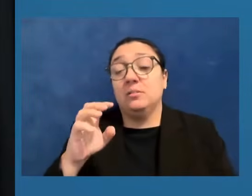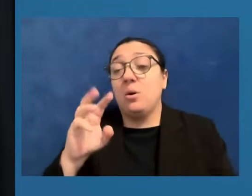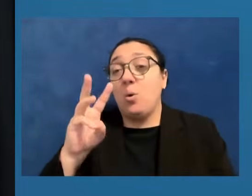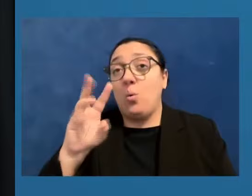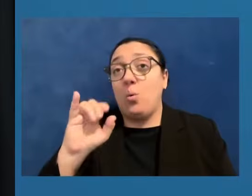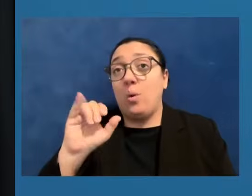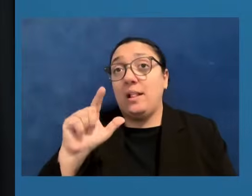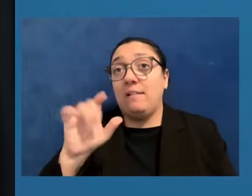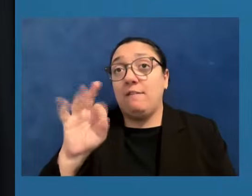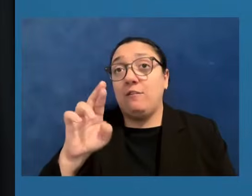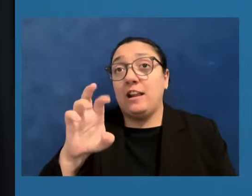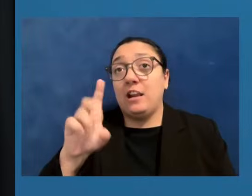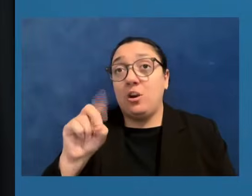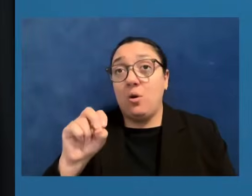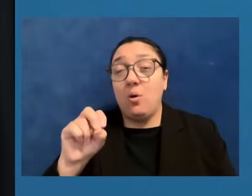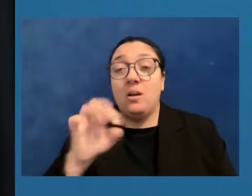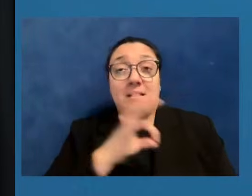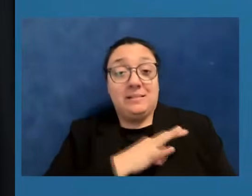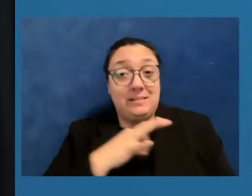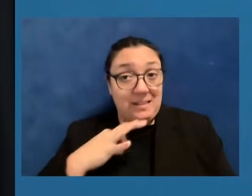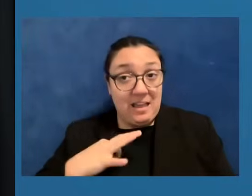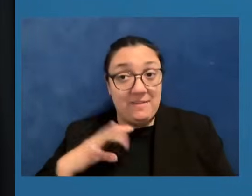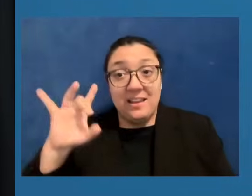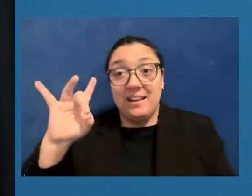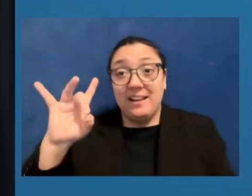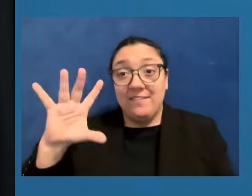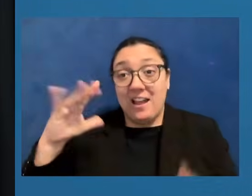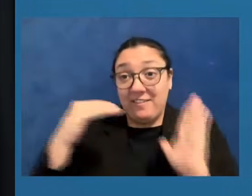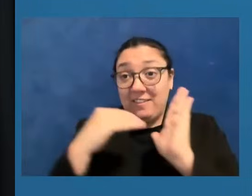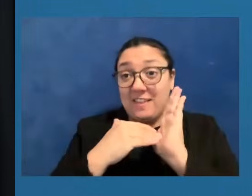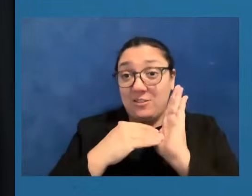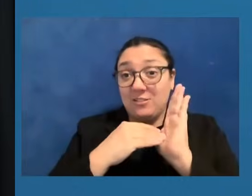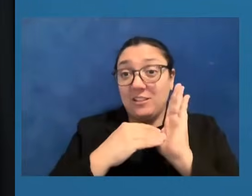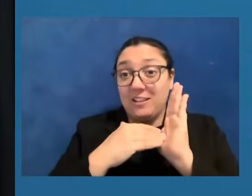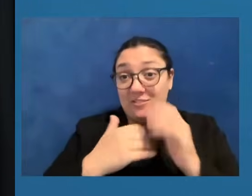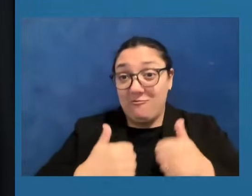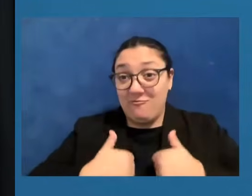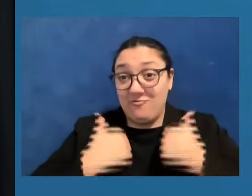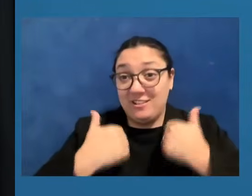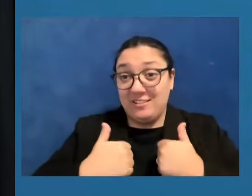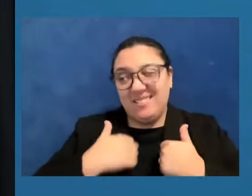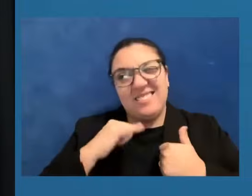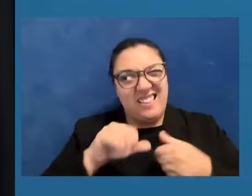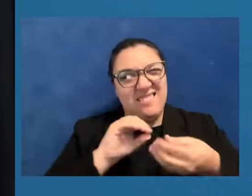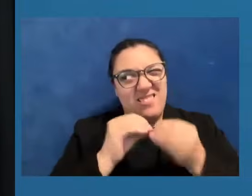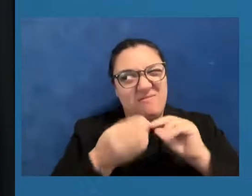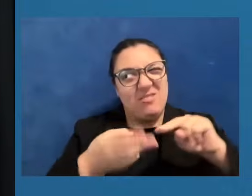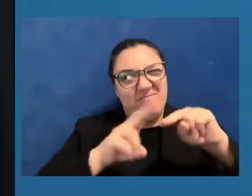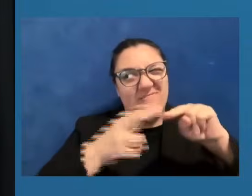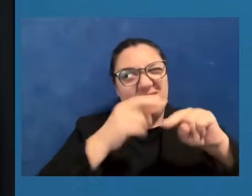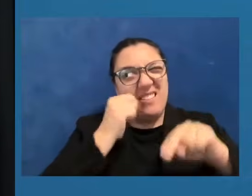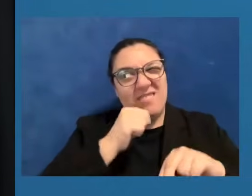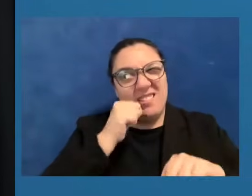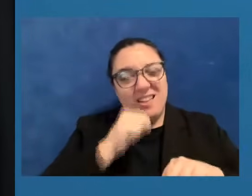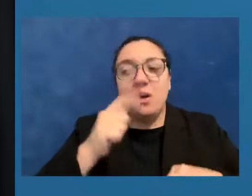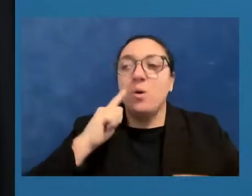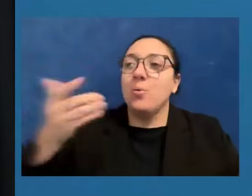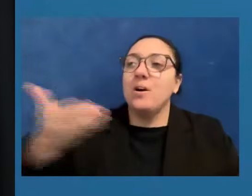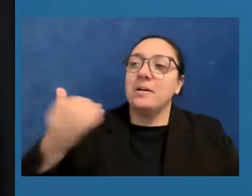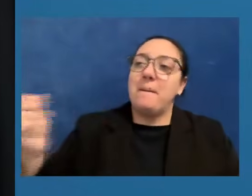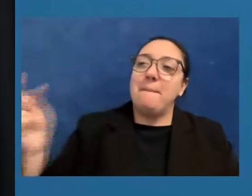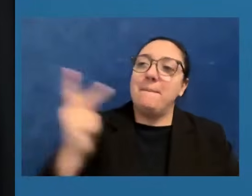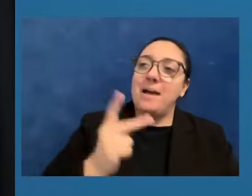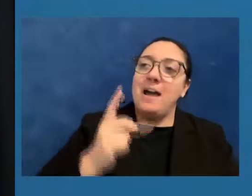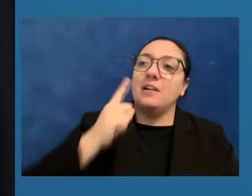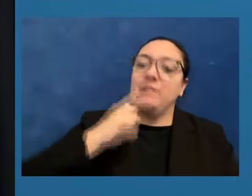staff, our 85,000 residents, a number growing every day, we look forward to welcoming you back to New Rochelle for the